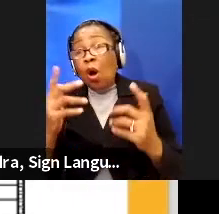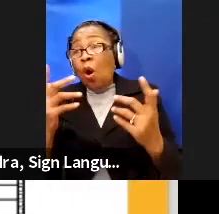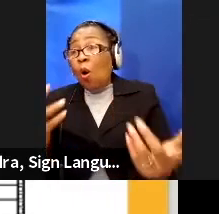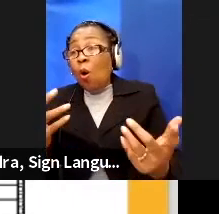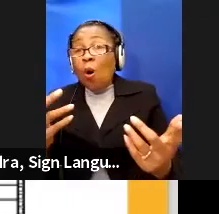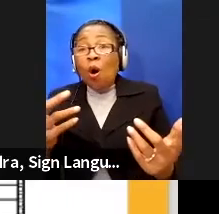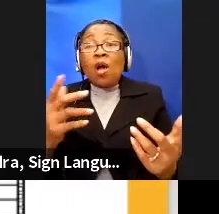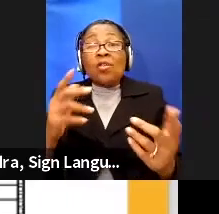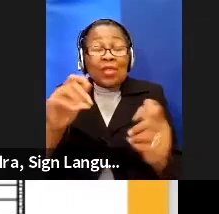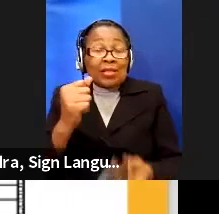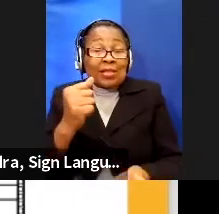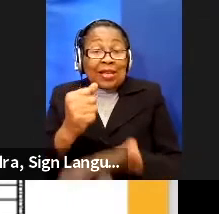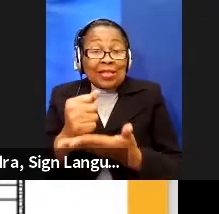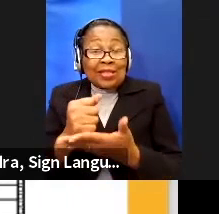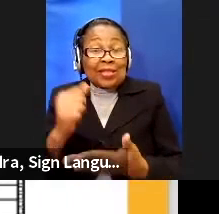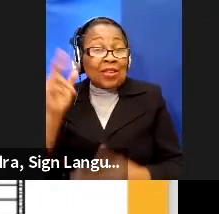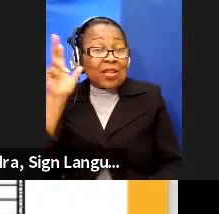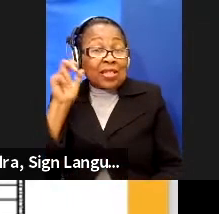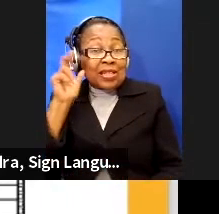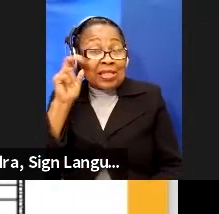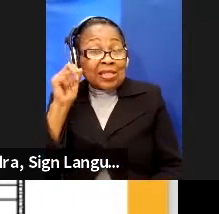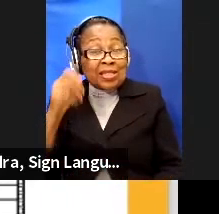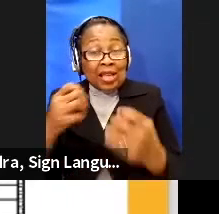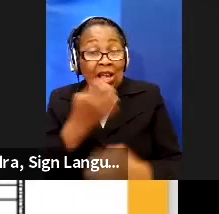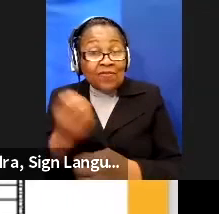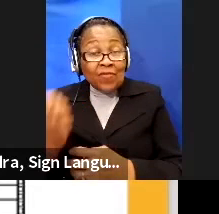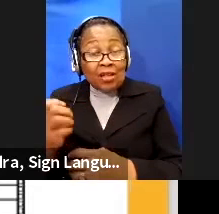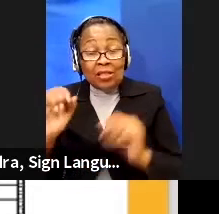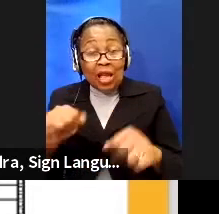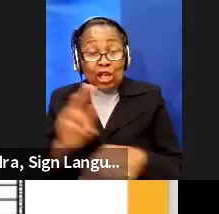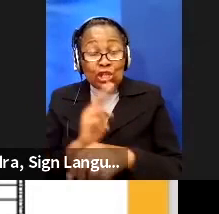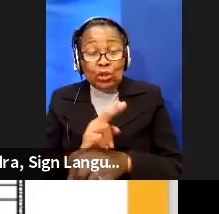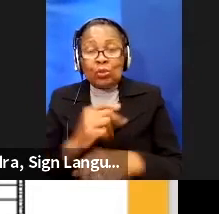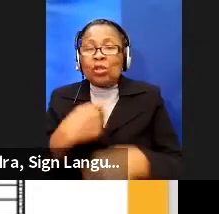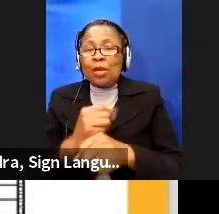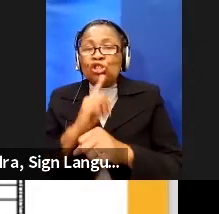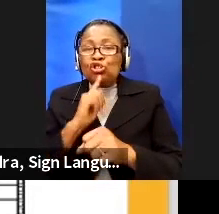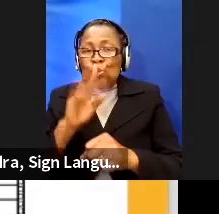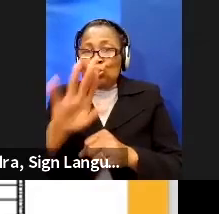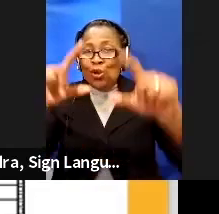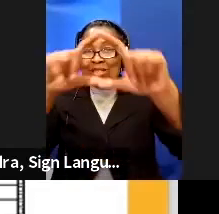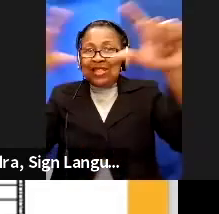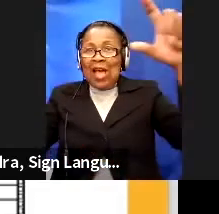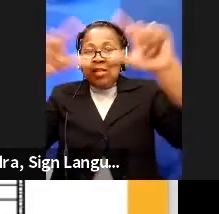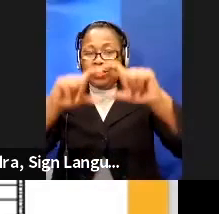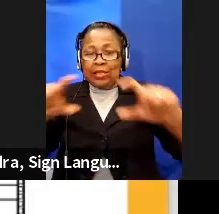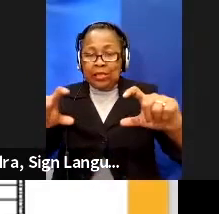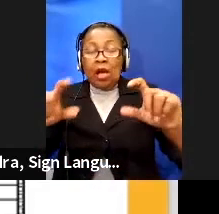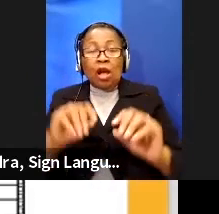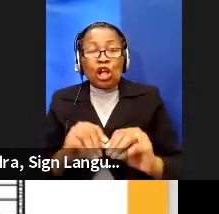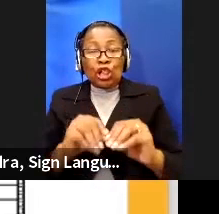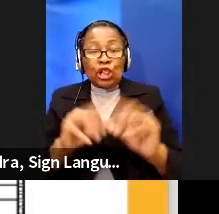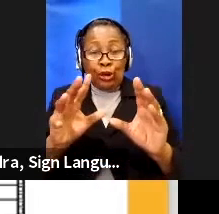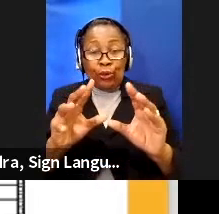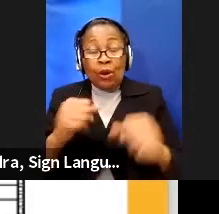listening device that I can use. So make sure that your signage is clear. The other thing you need to do is make sure